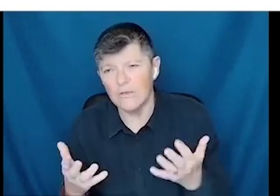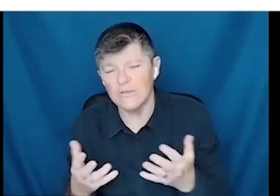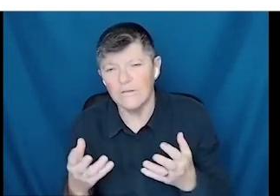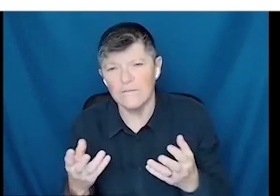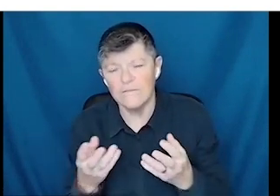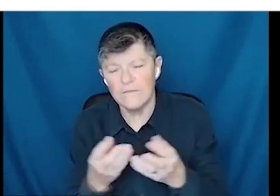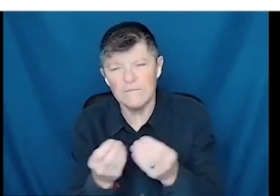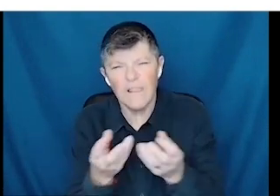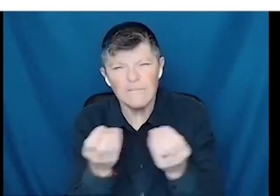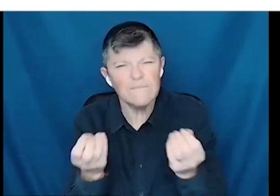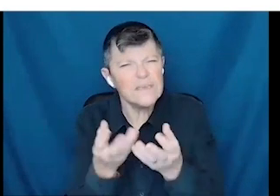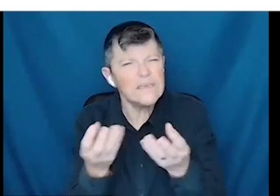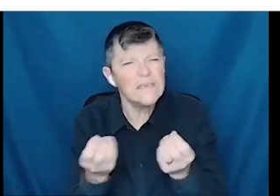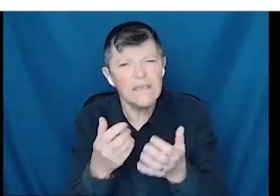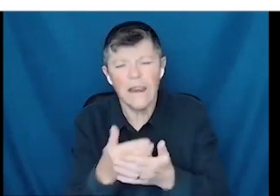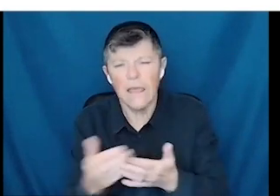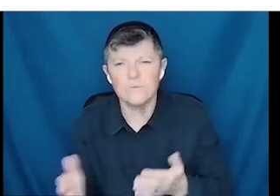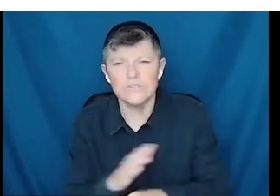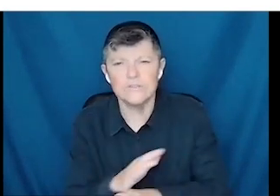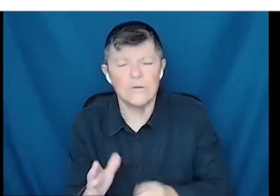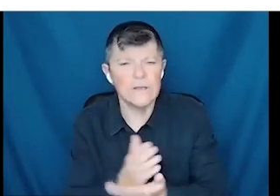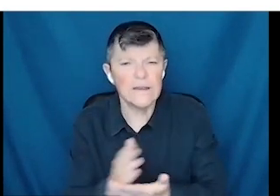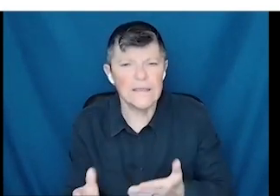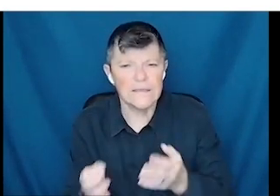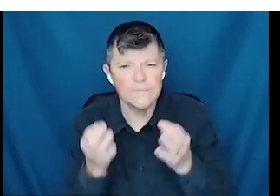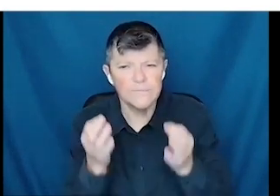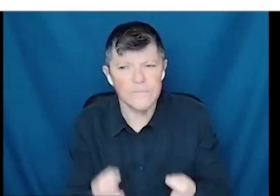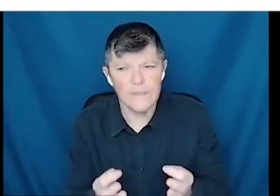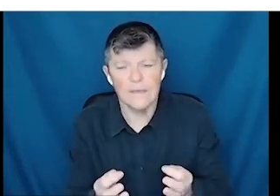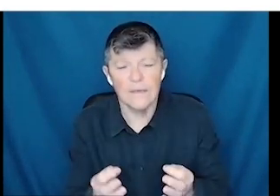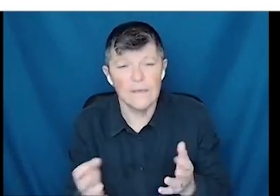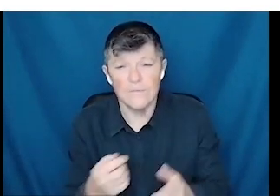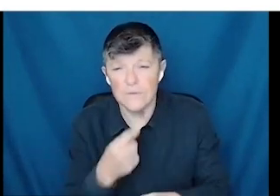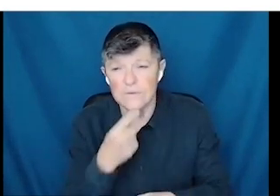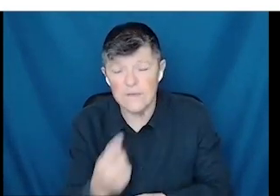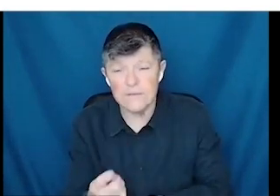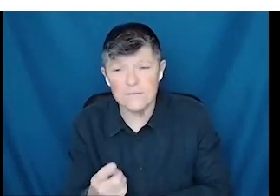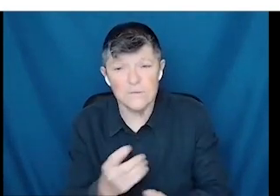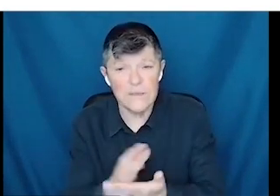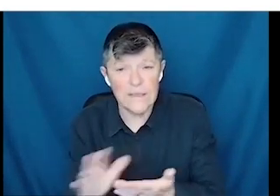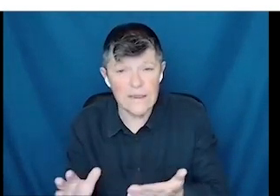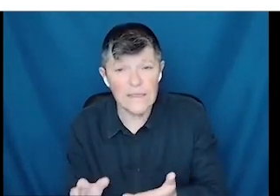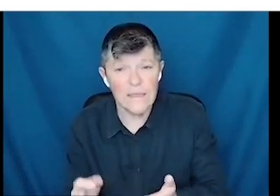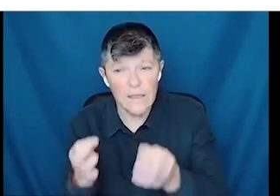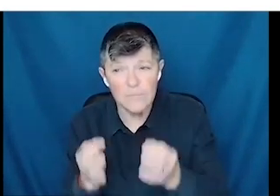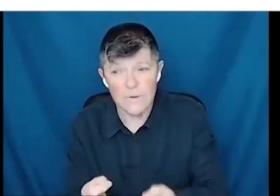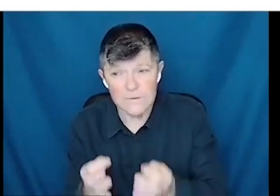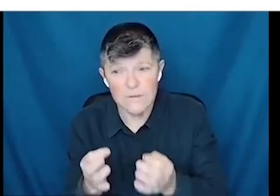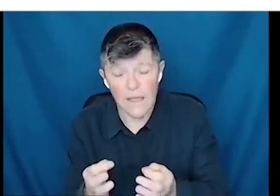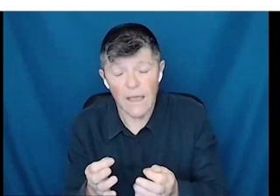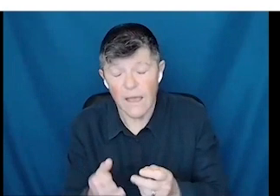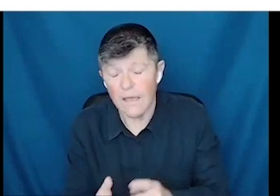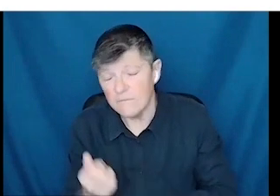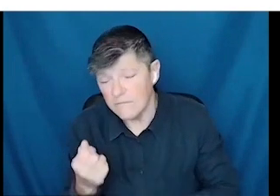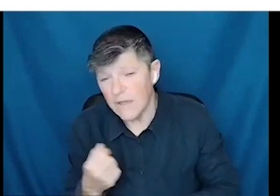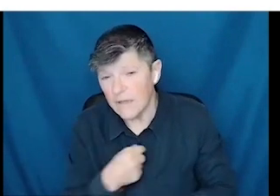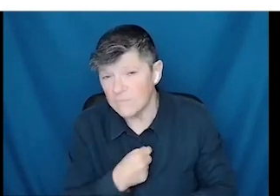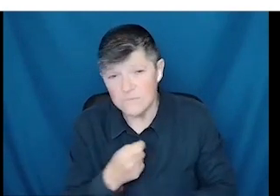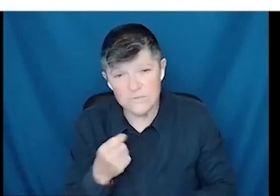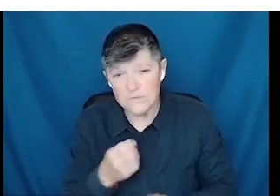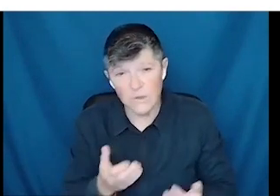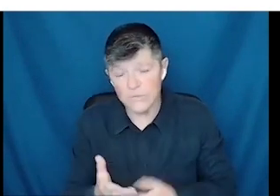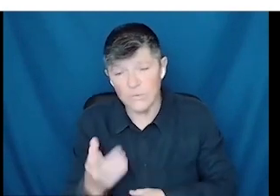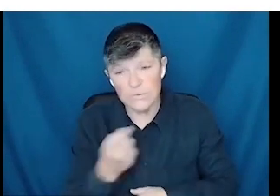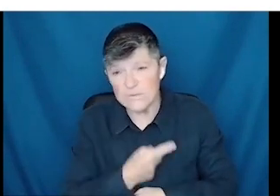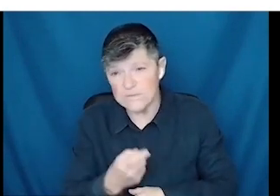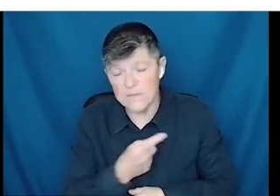clear and precise. So unless even if you tell it to be clear and precise, I've found like just going through it yourself and making sure